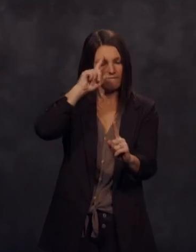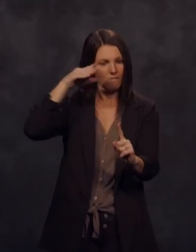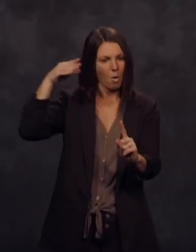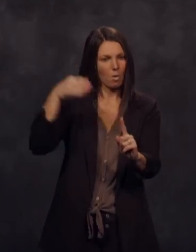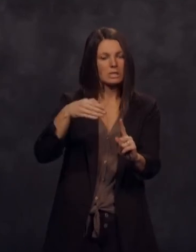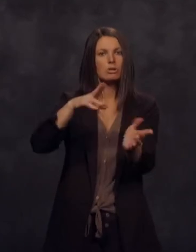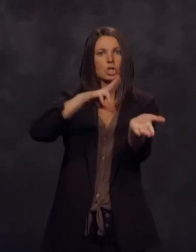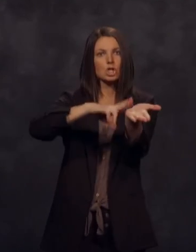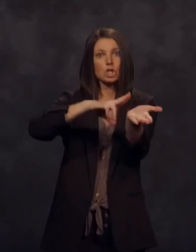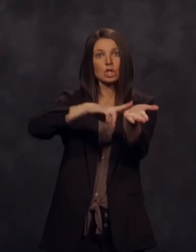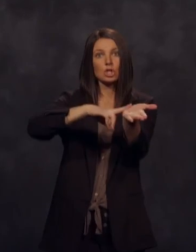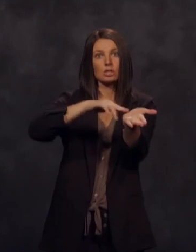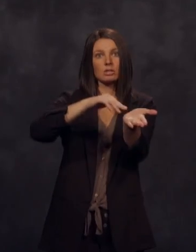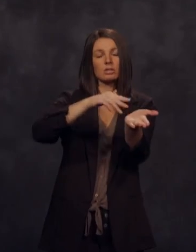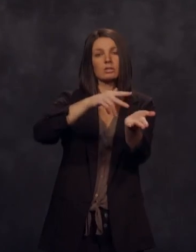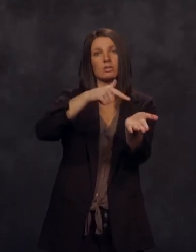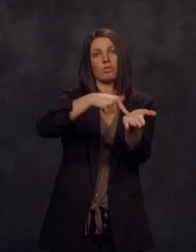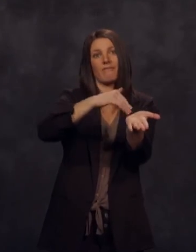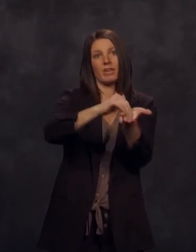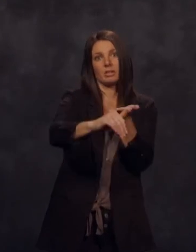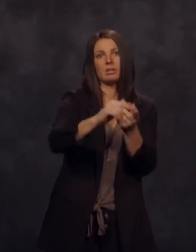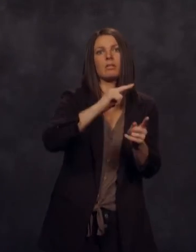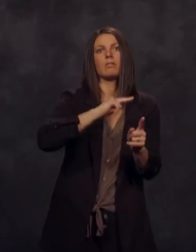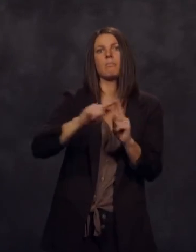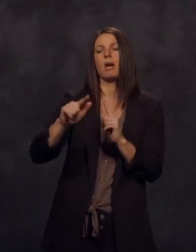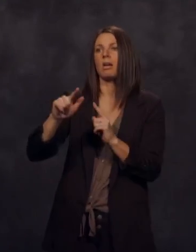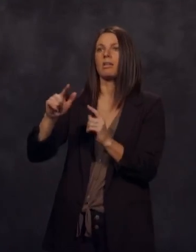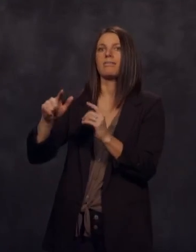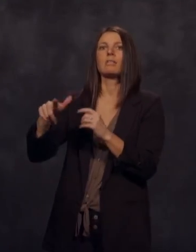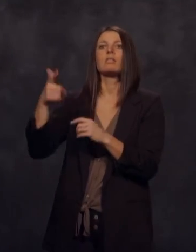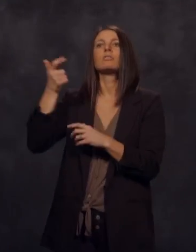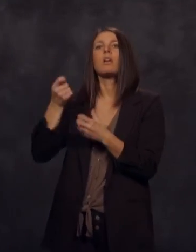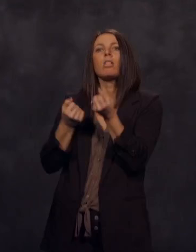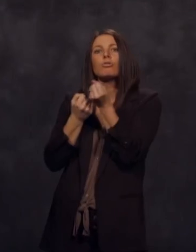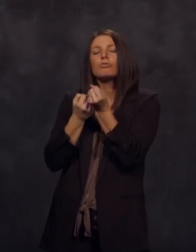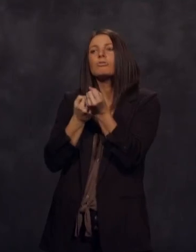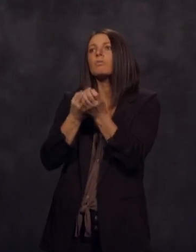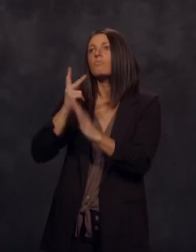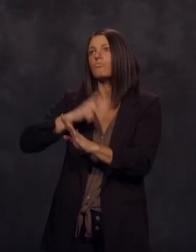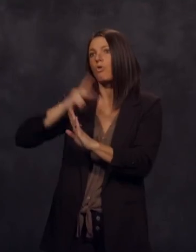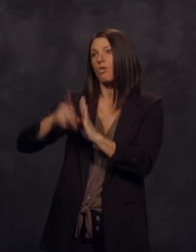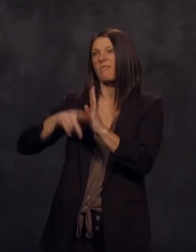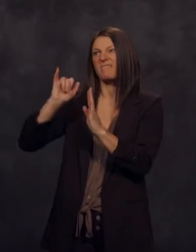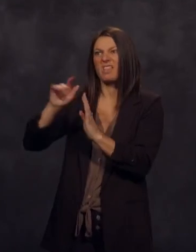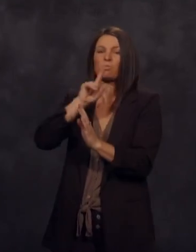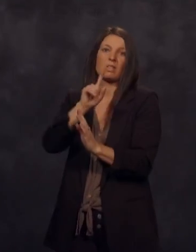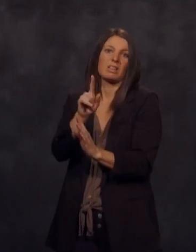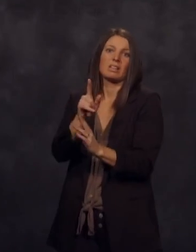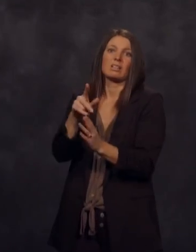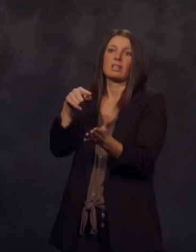nurses. But as you know, the Nellie Bly Scholarship Program is essentially a loan forgiveness program.